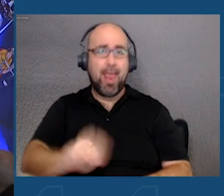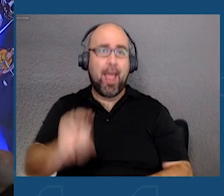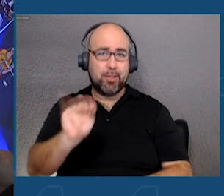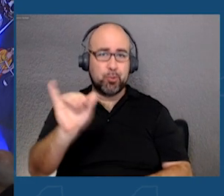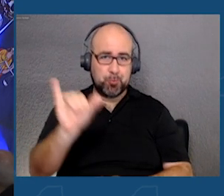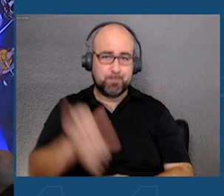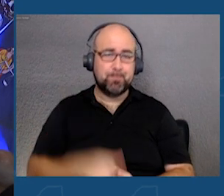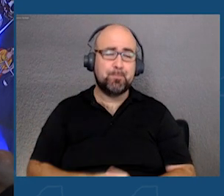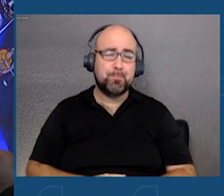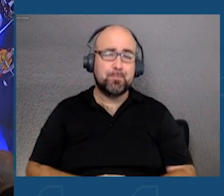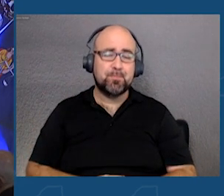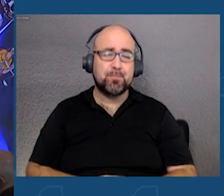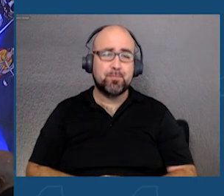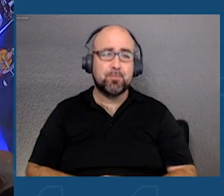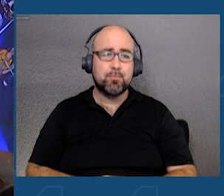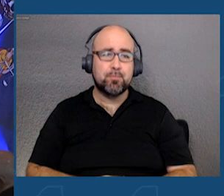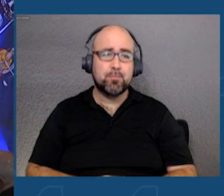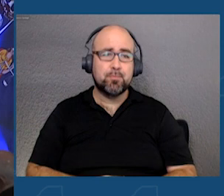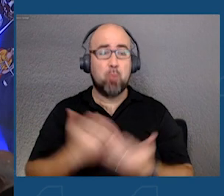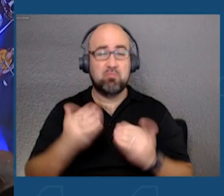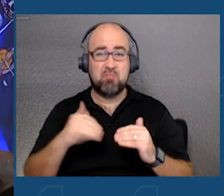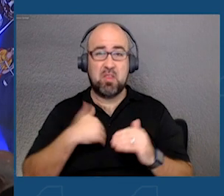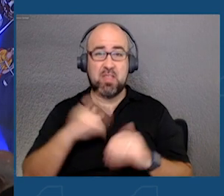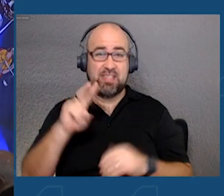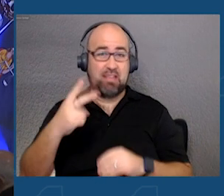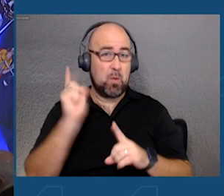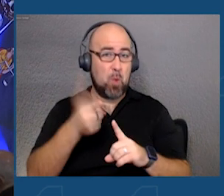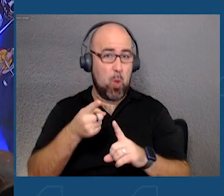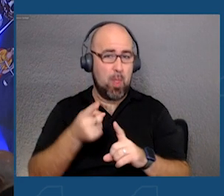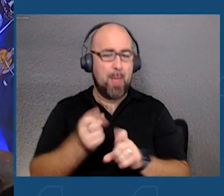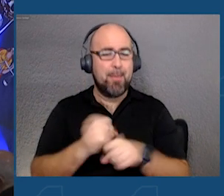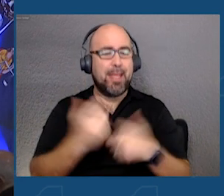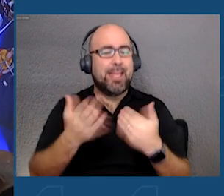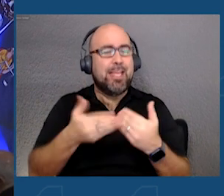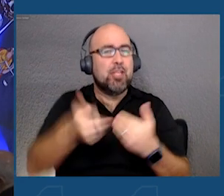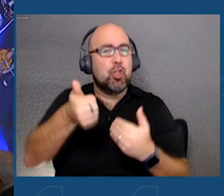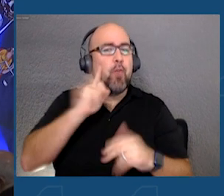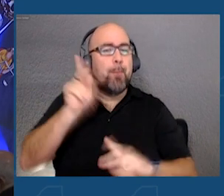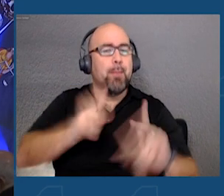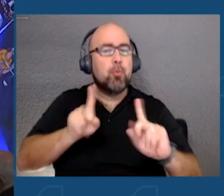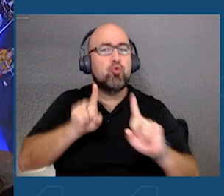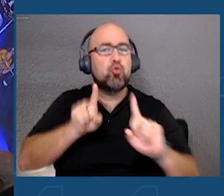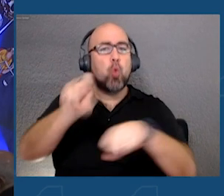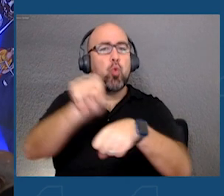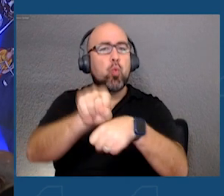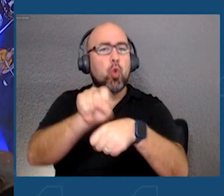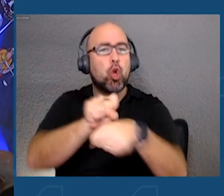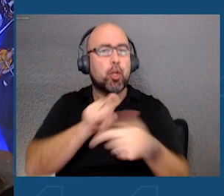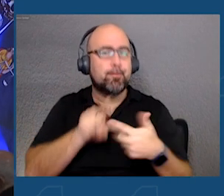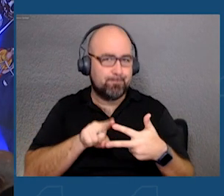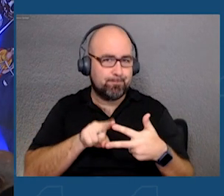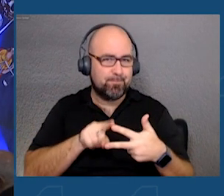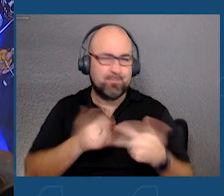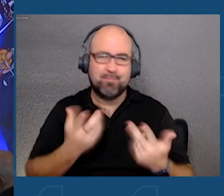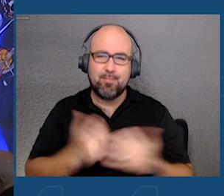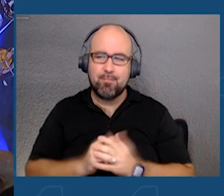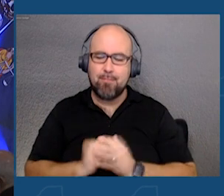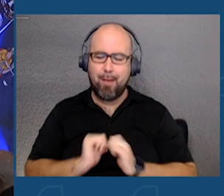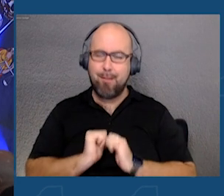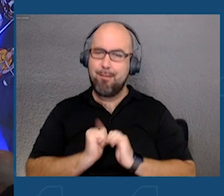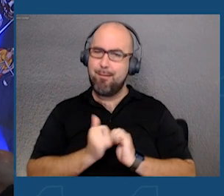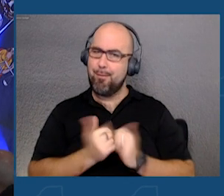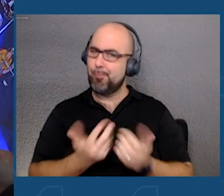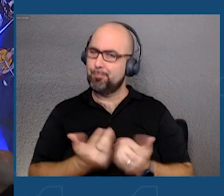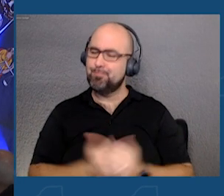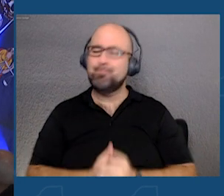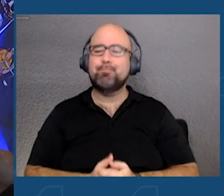second goal, make it easier for people to get to work. How do we do that? Well, the first thing we got to do is we got to provide